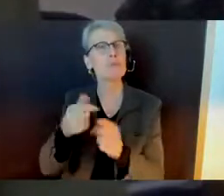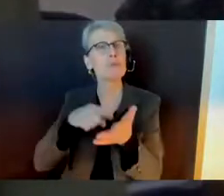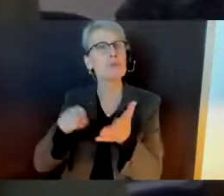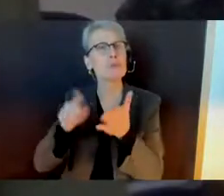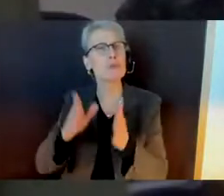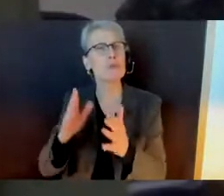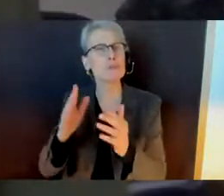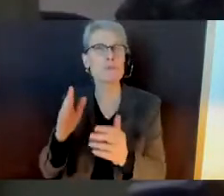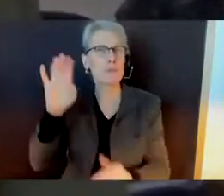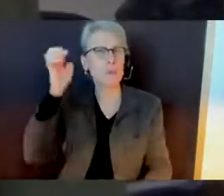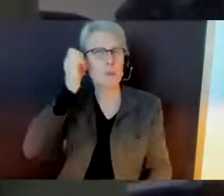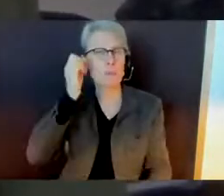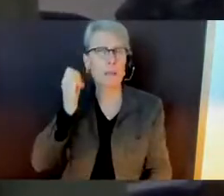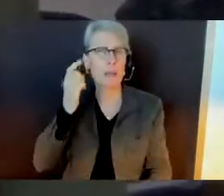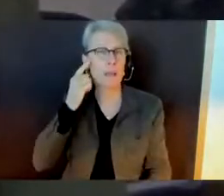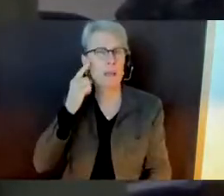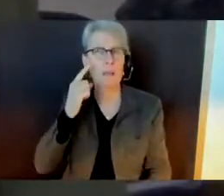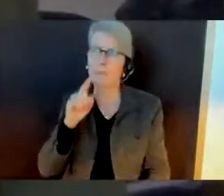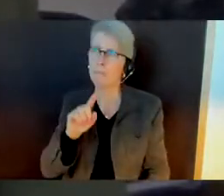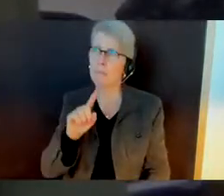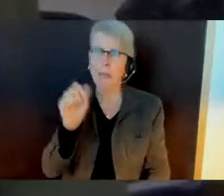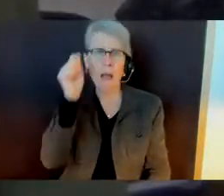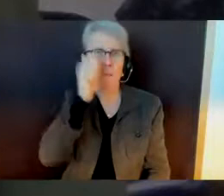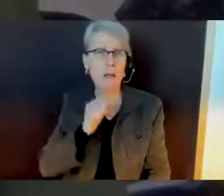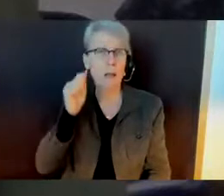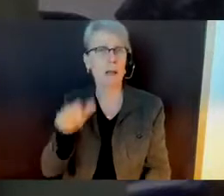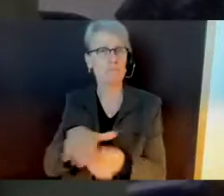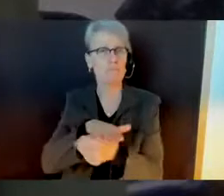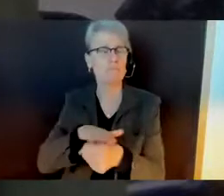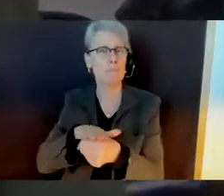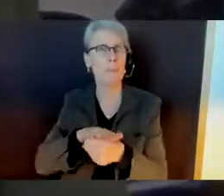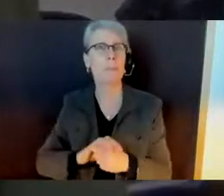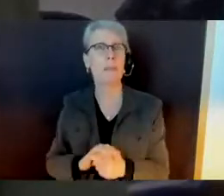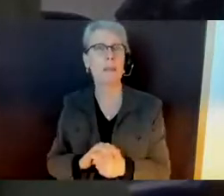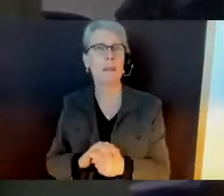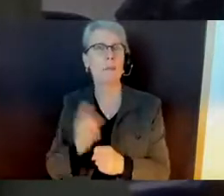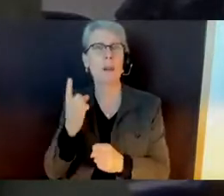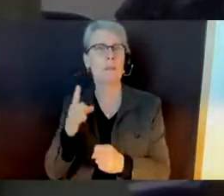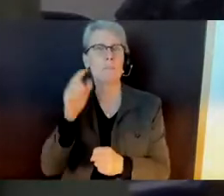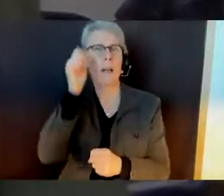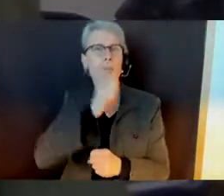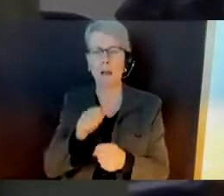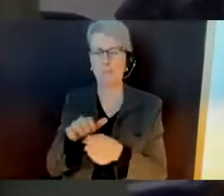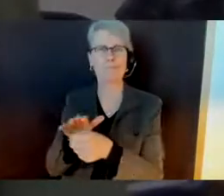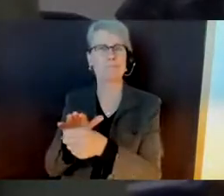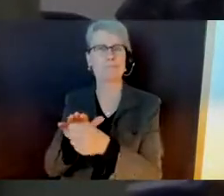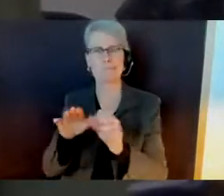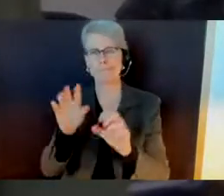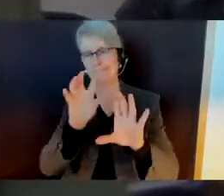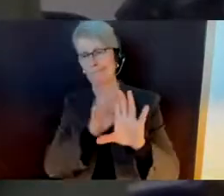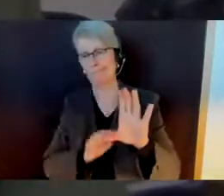academic from Europe, originally of African descent, from one of the African